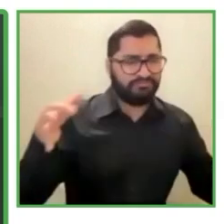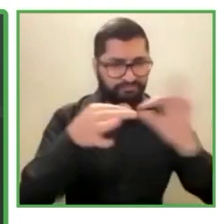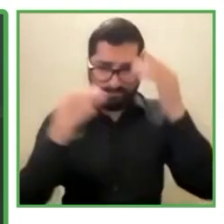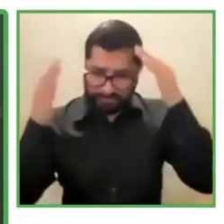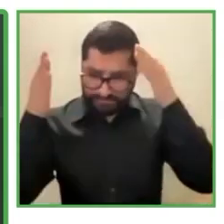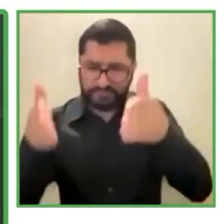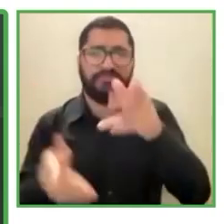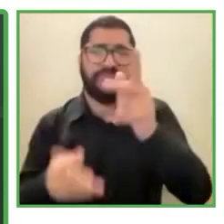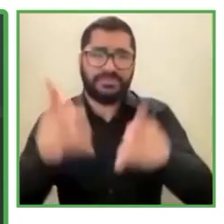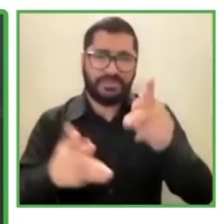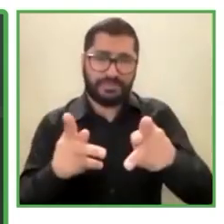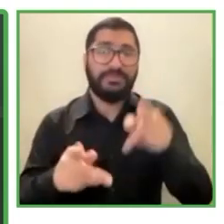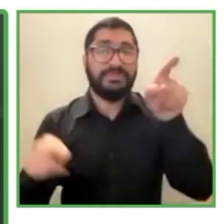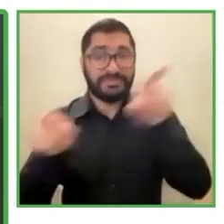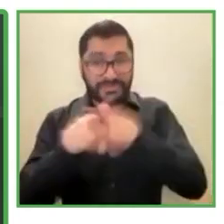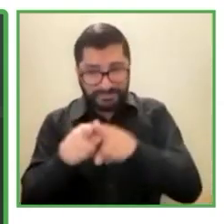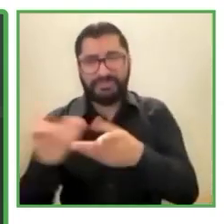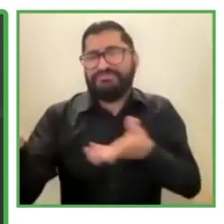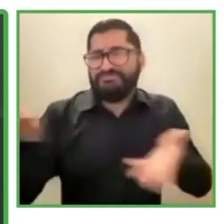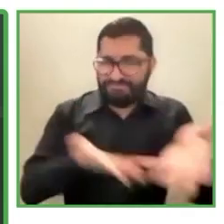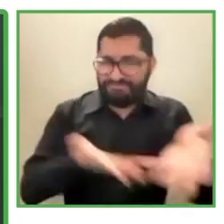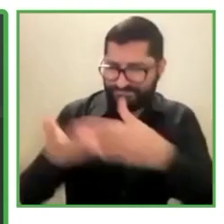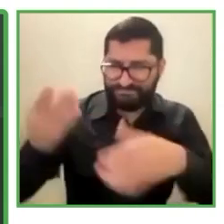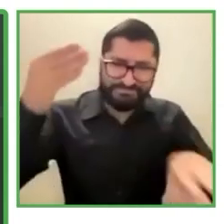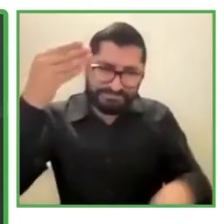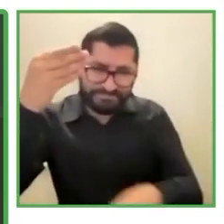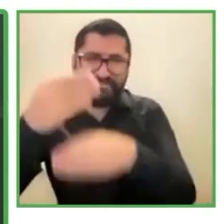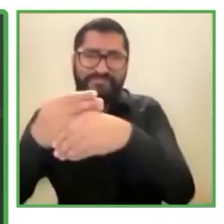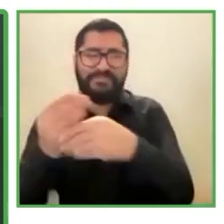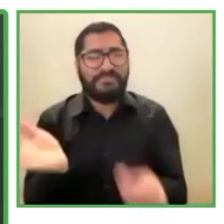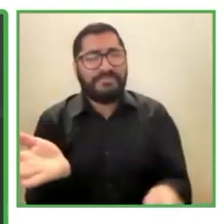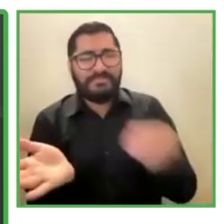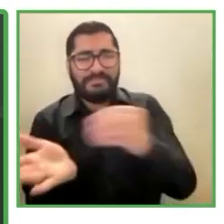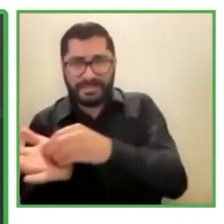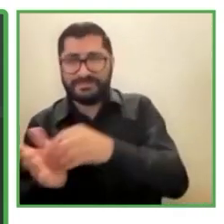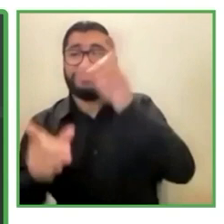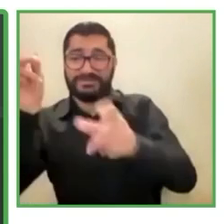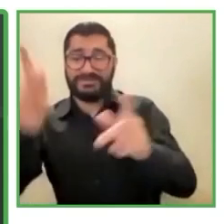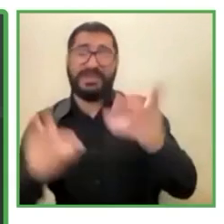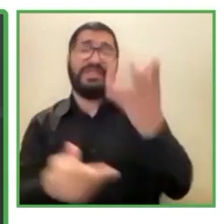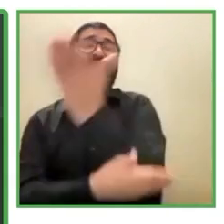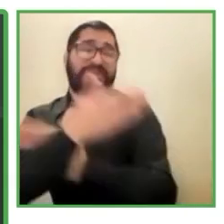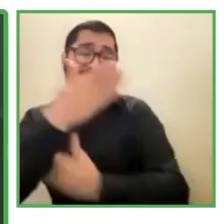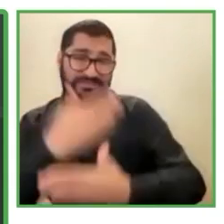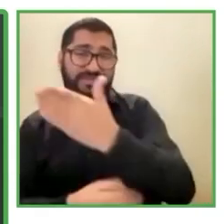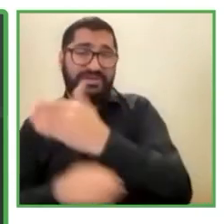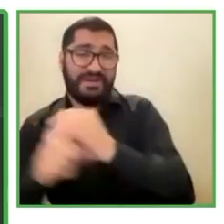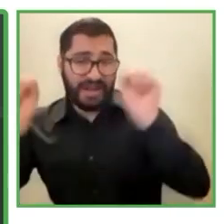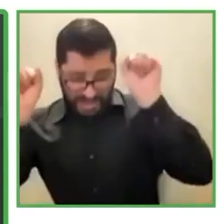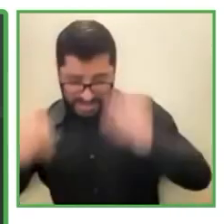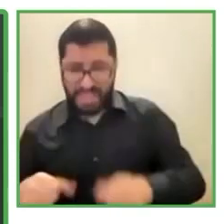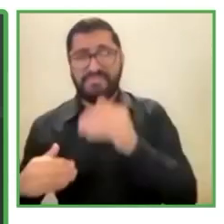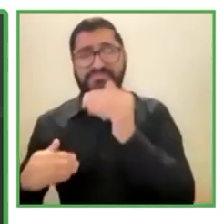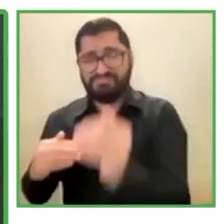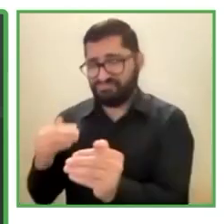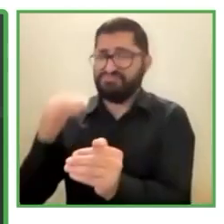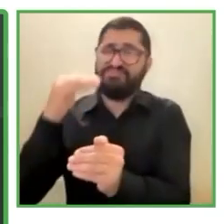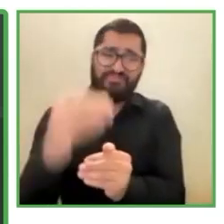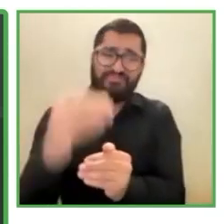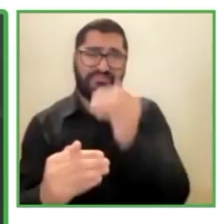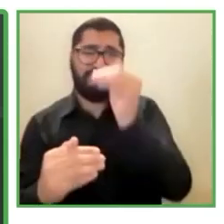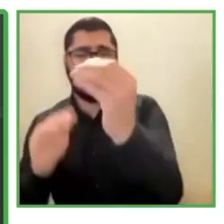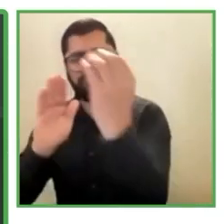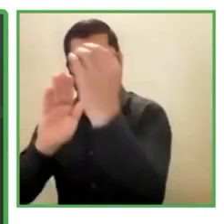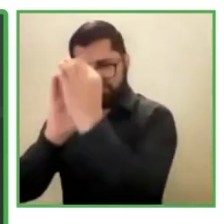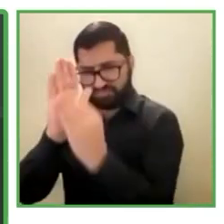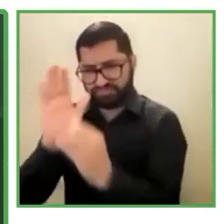are different, this dialogue needs to include more and more people with living with disabilities